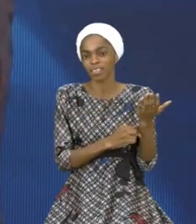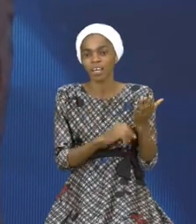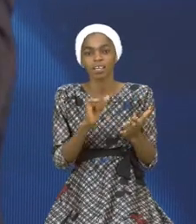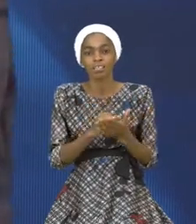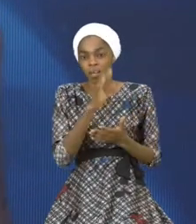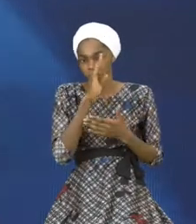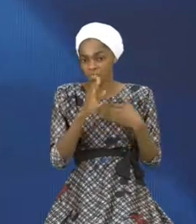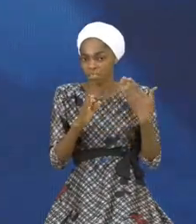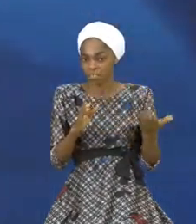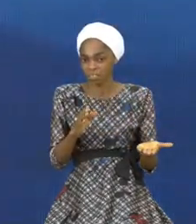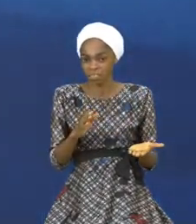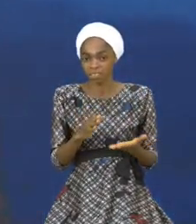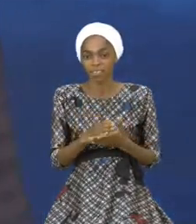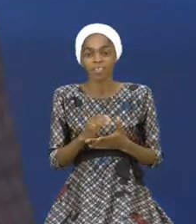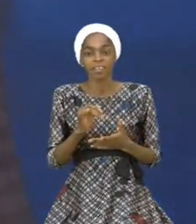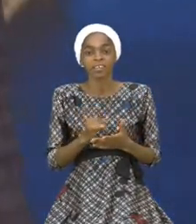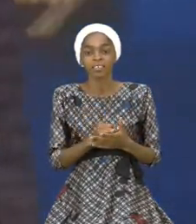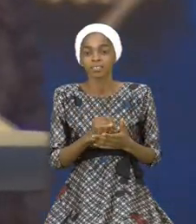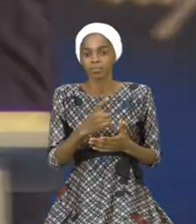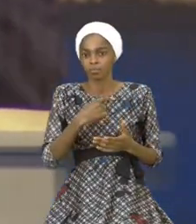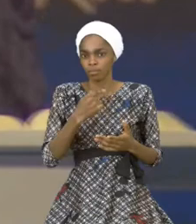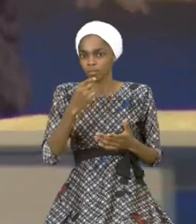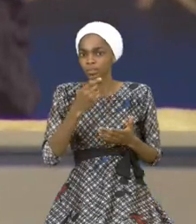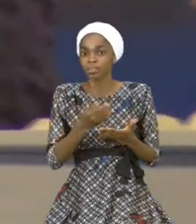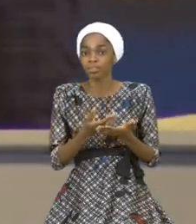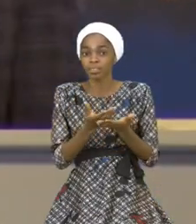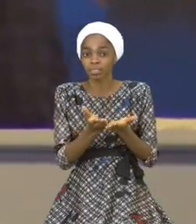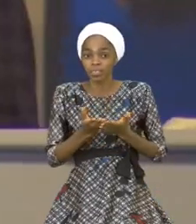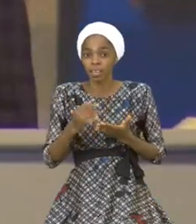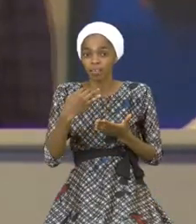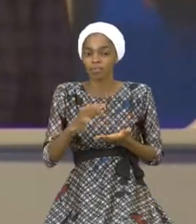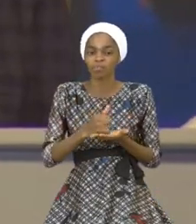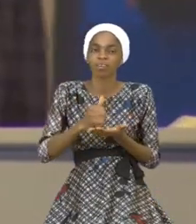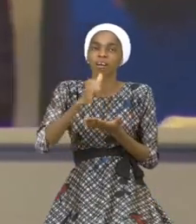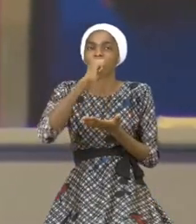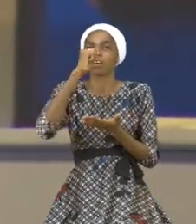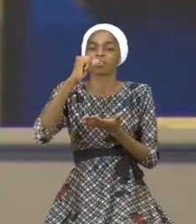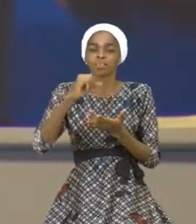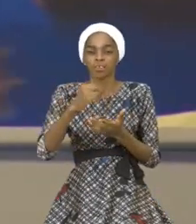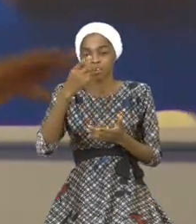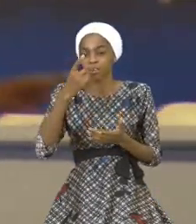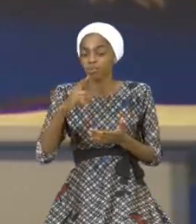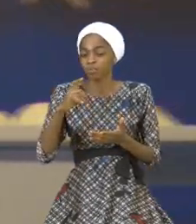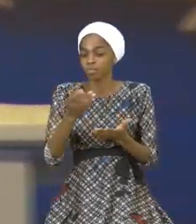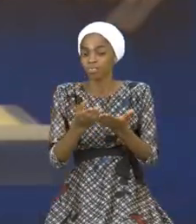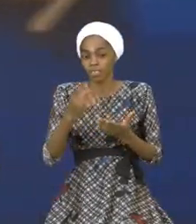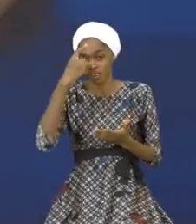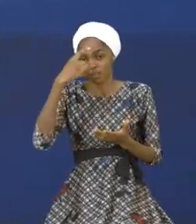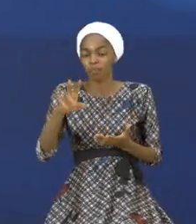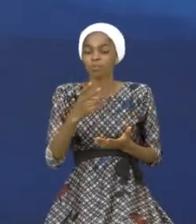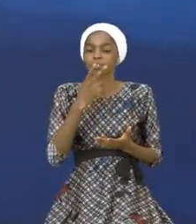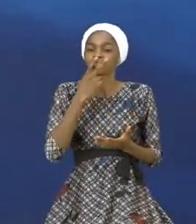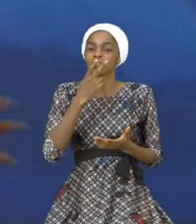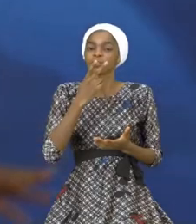there, or the desire for alcohol, or the desire for marijuana, or the desire